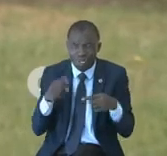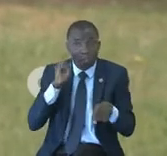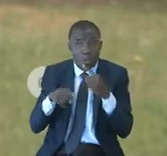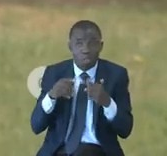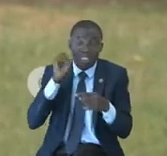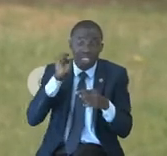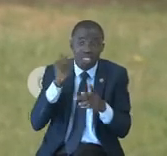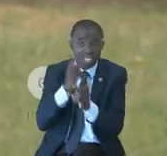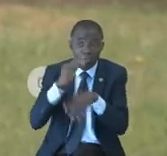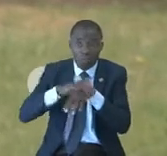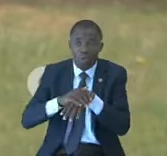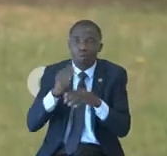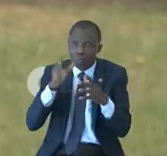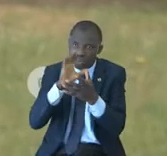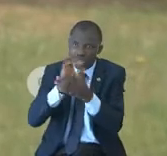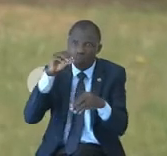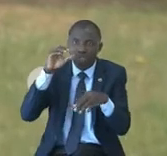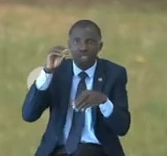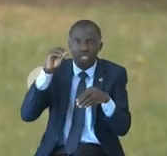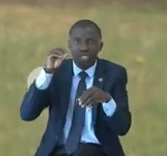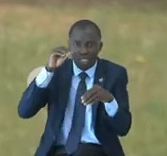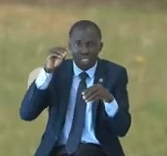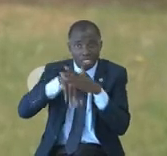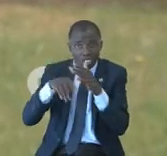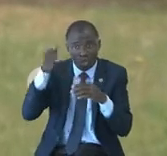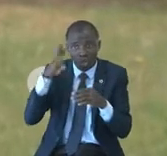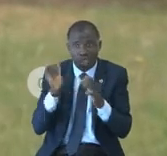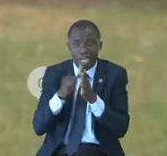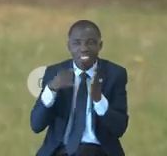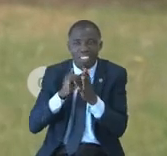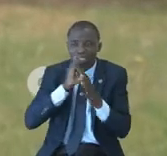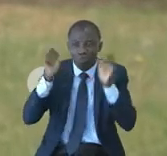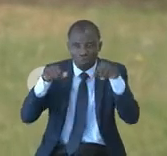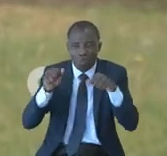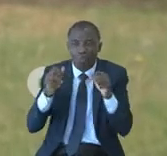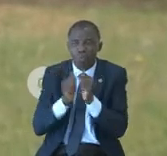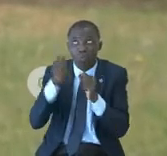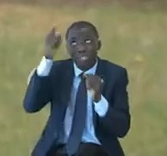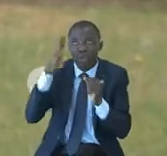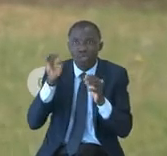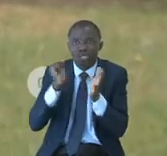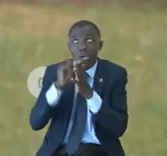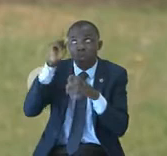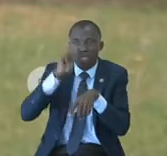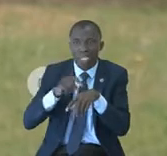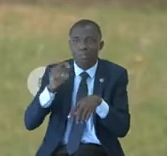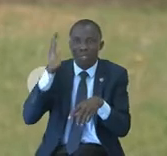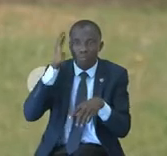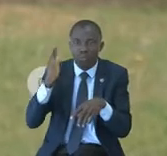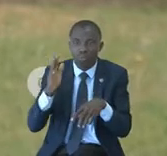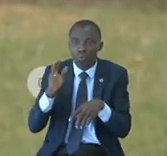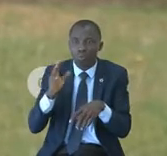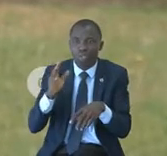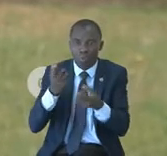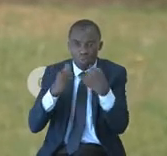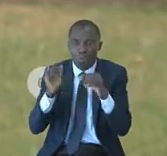that it is possible with God, and that a time will come when I'll be relieved from the